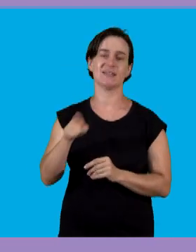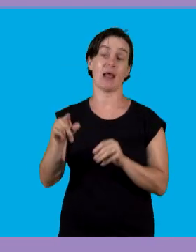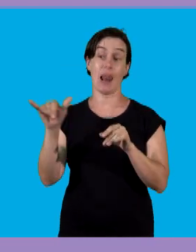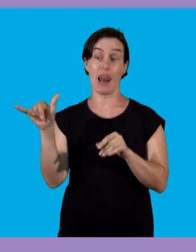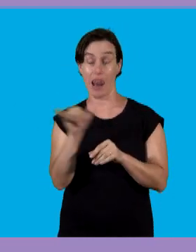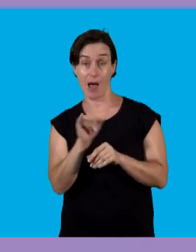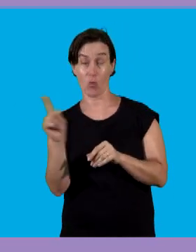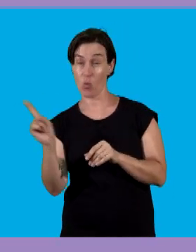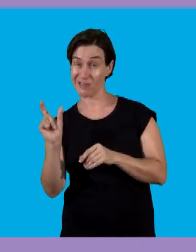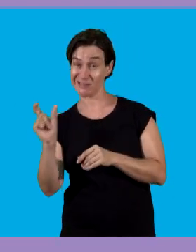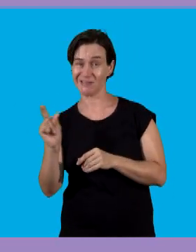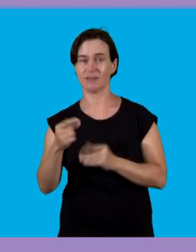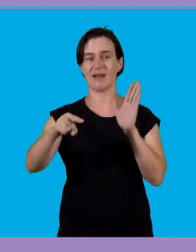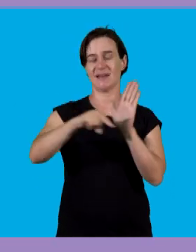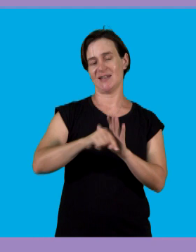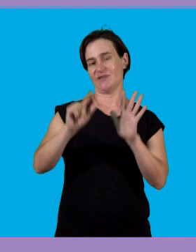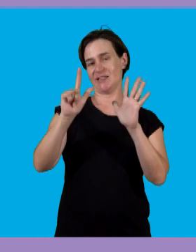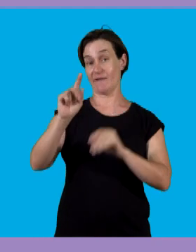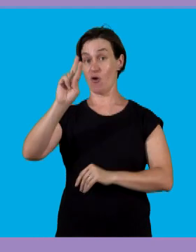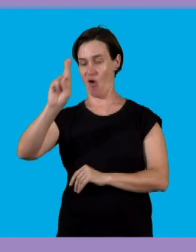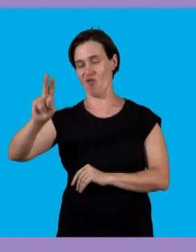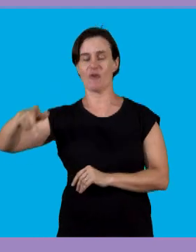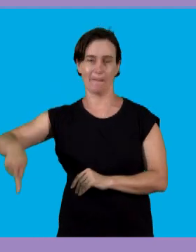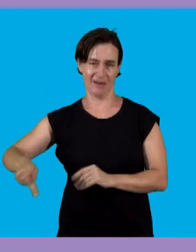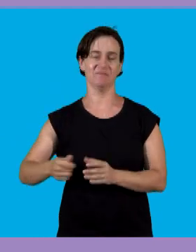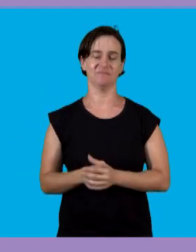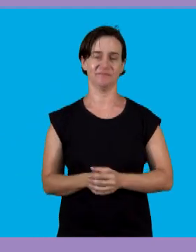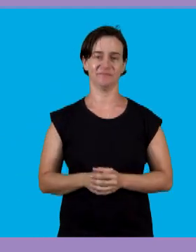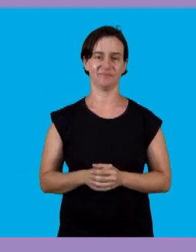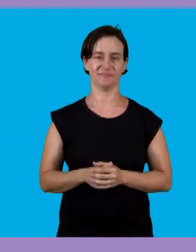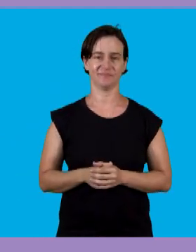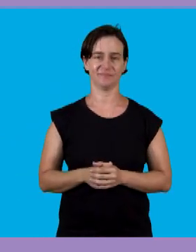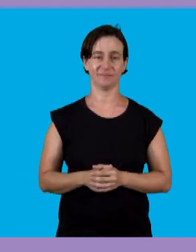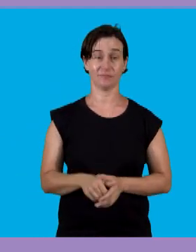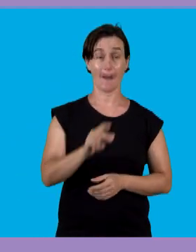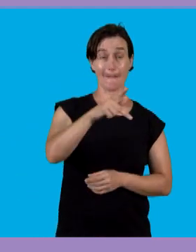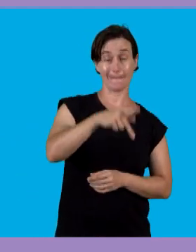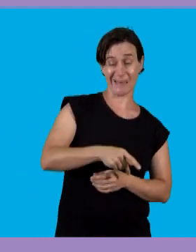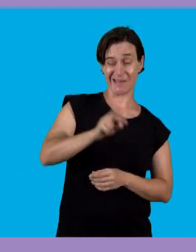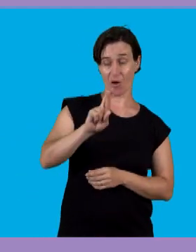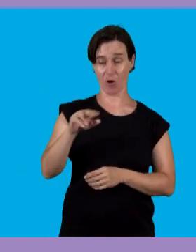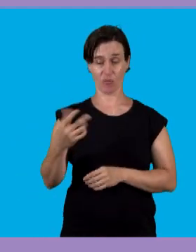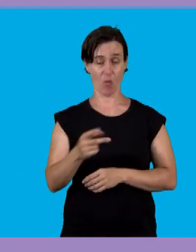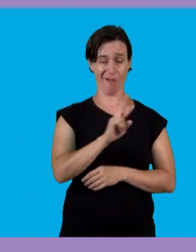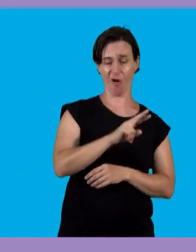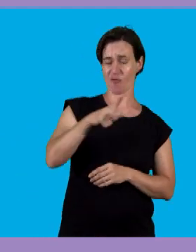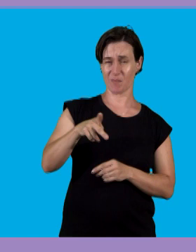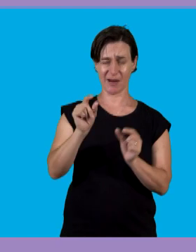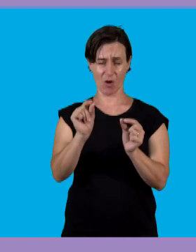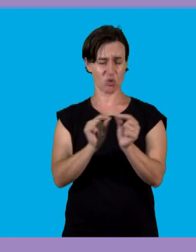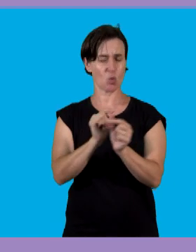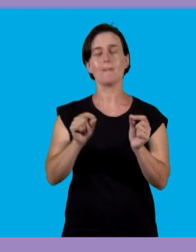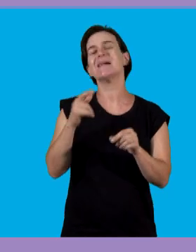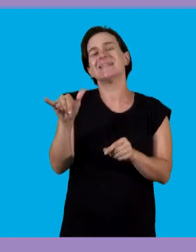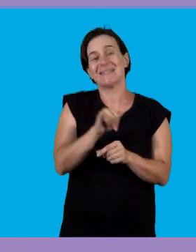a like term to that negative 7rp. PR and RP, they are